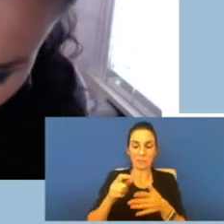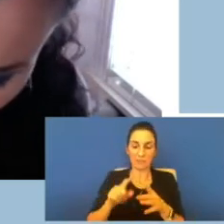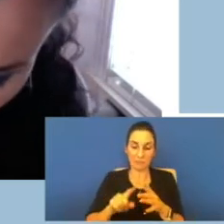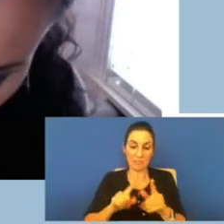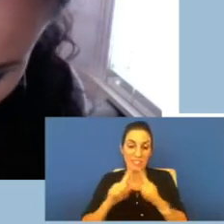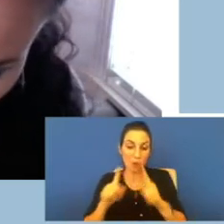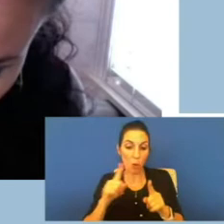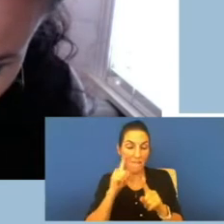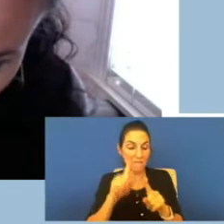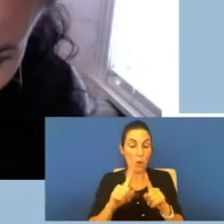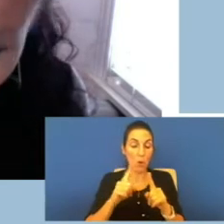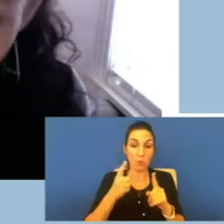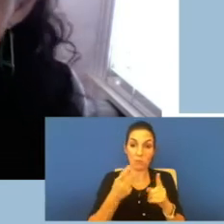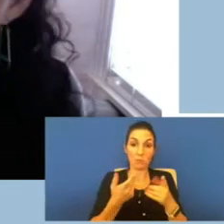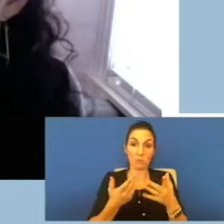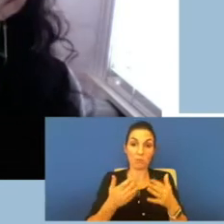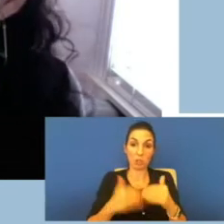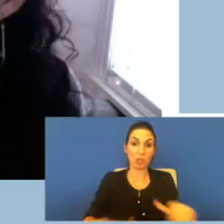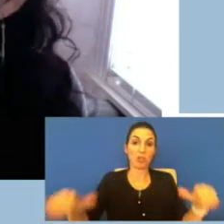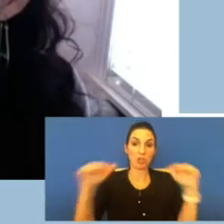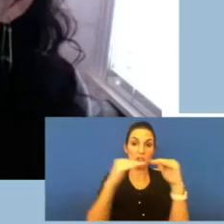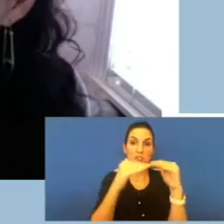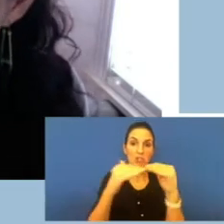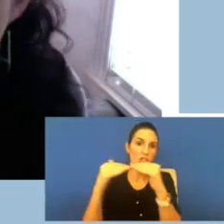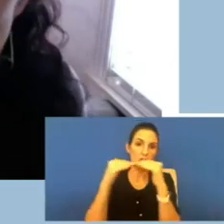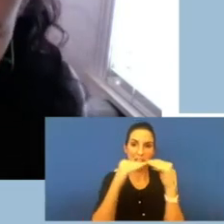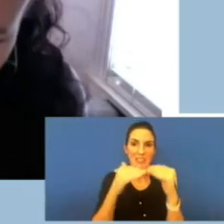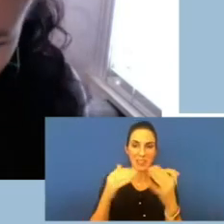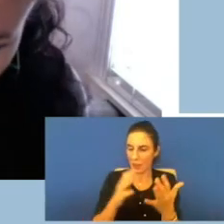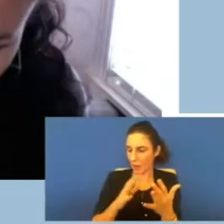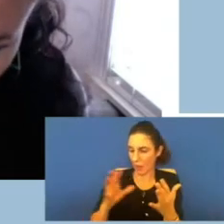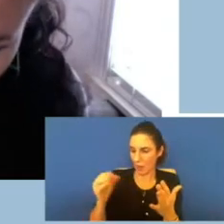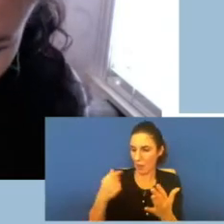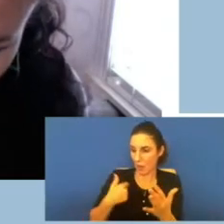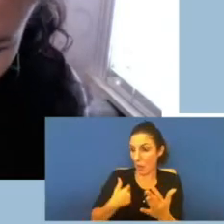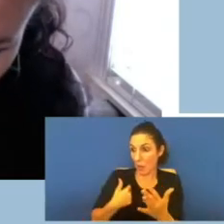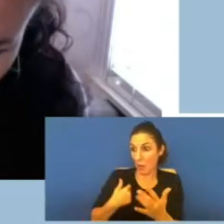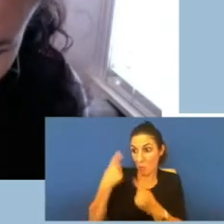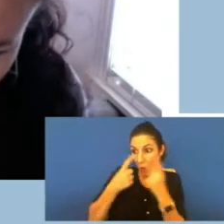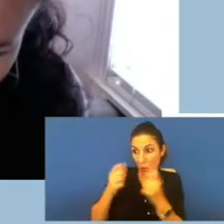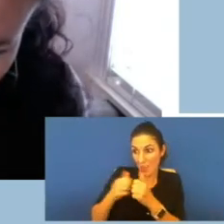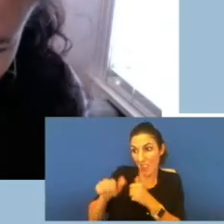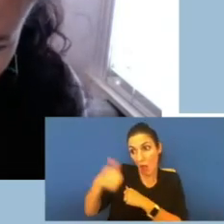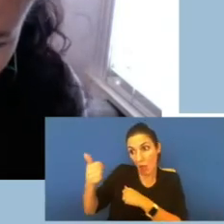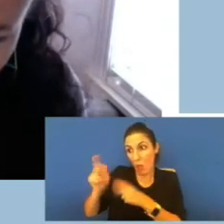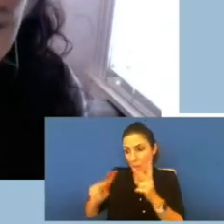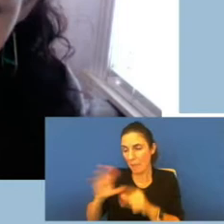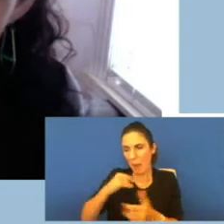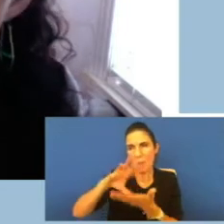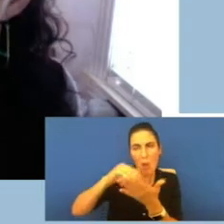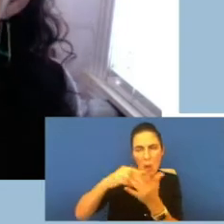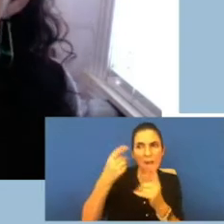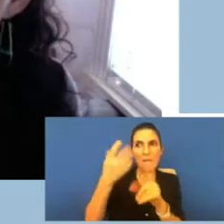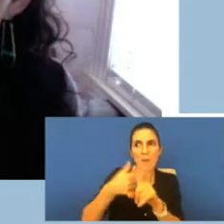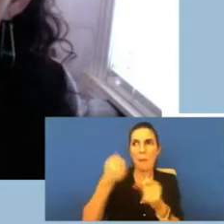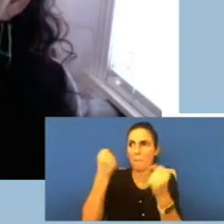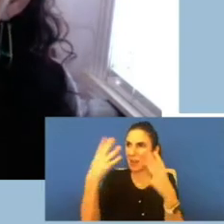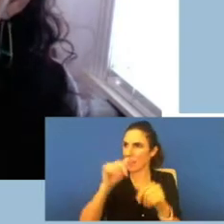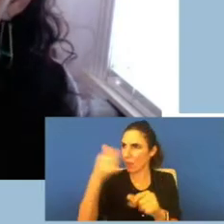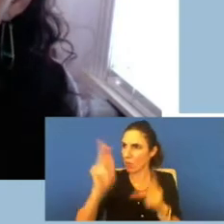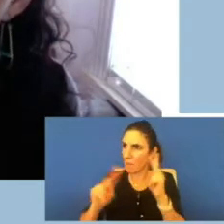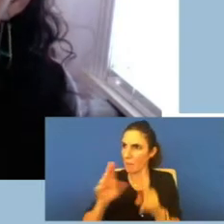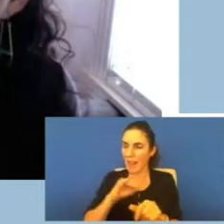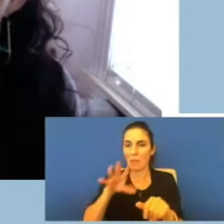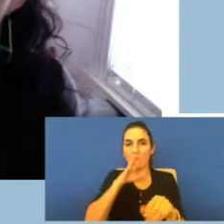me. And I started to really wonder, along with others and learning from many of the folks here, about questions like access to